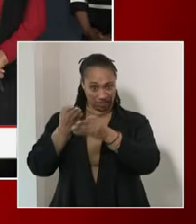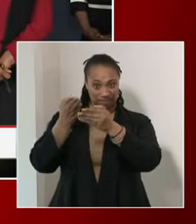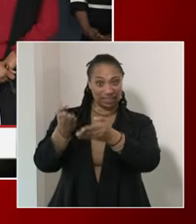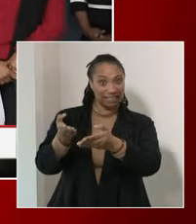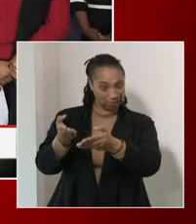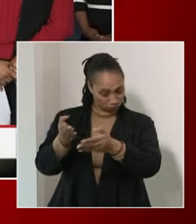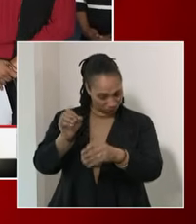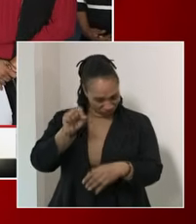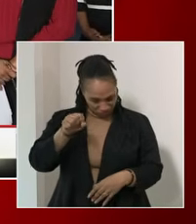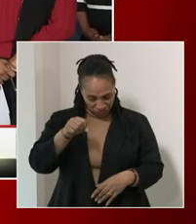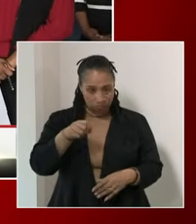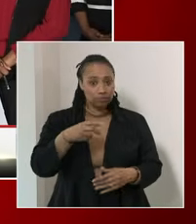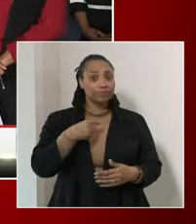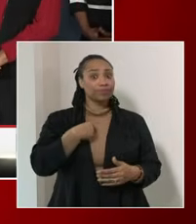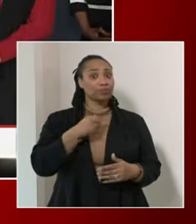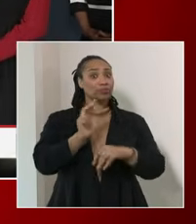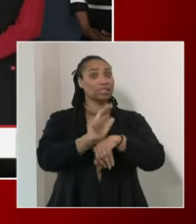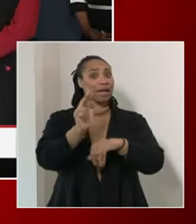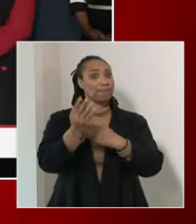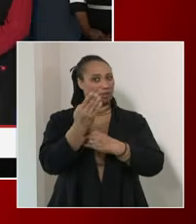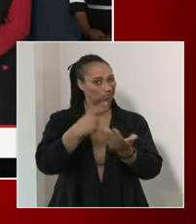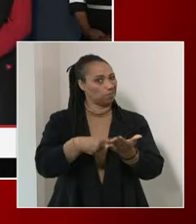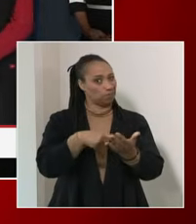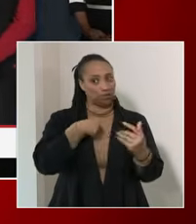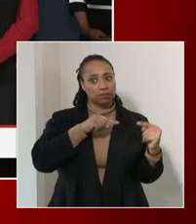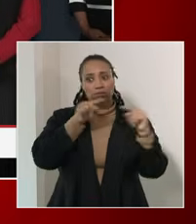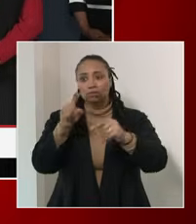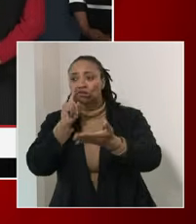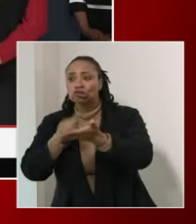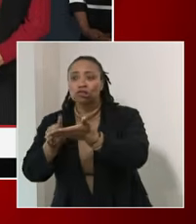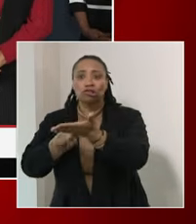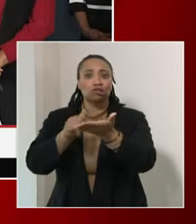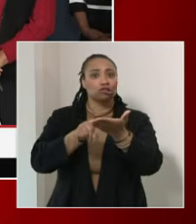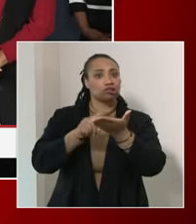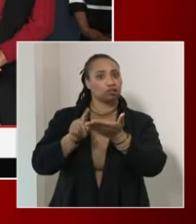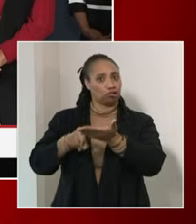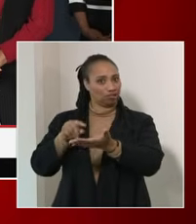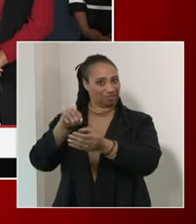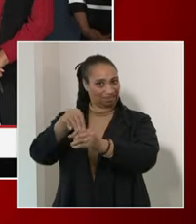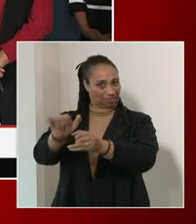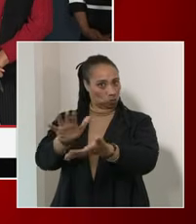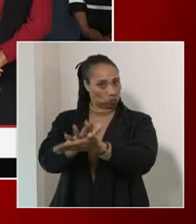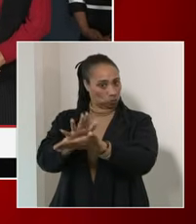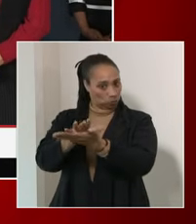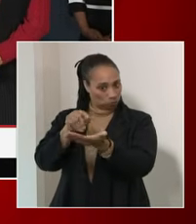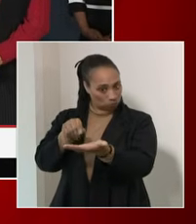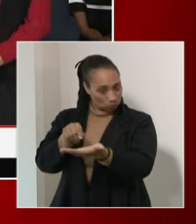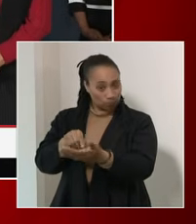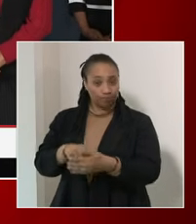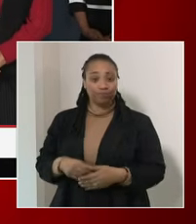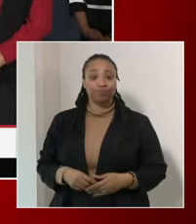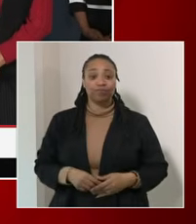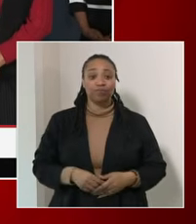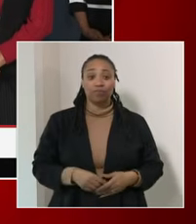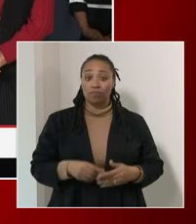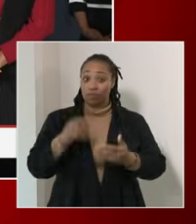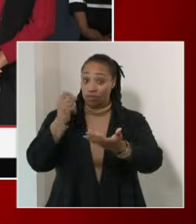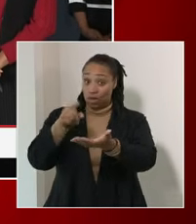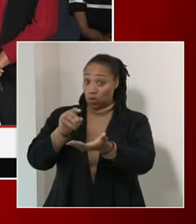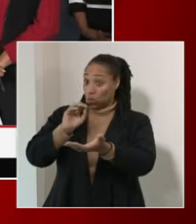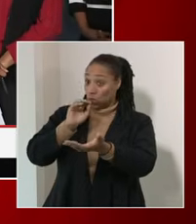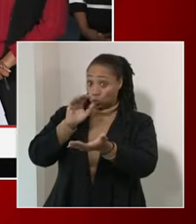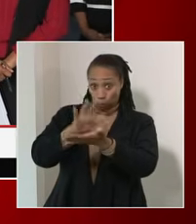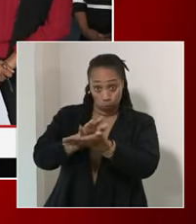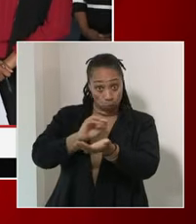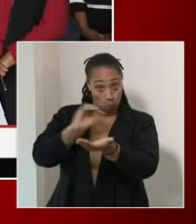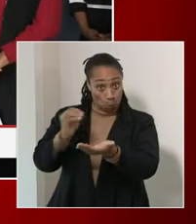sites. And again, in terms of there being any cold red schools or schools that are completely without heat, that's not the case. We do have